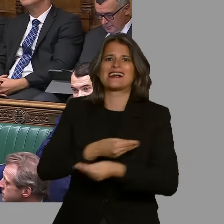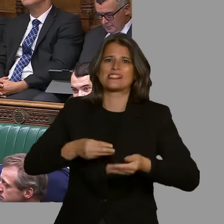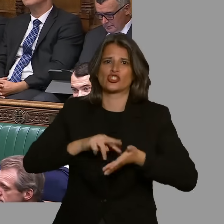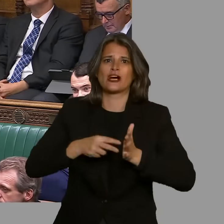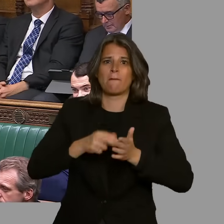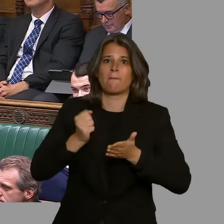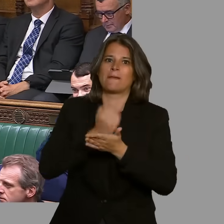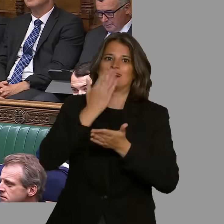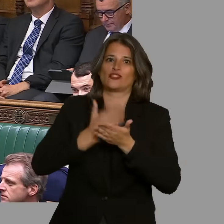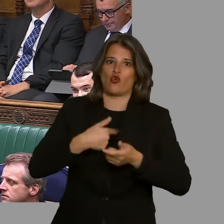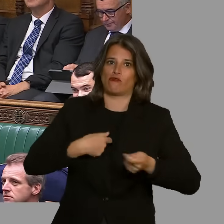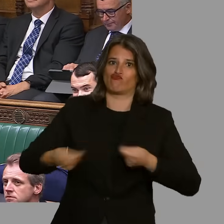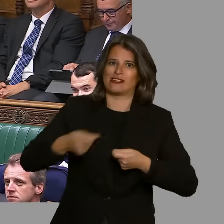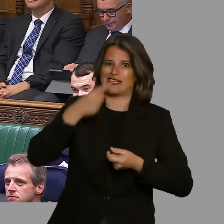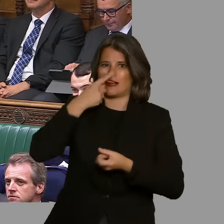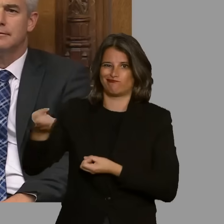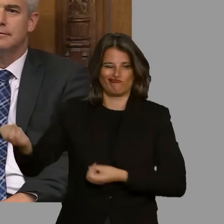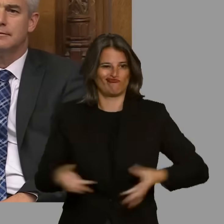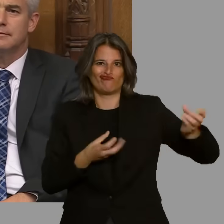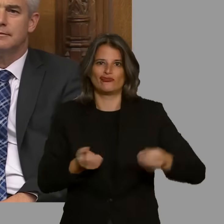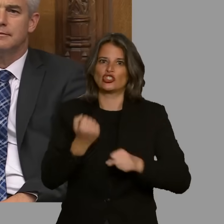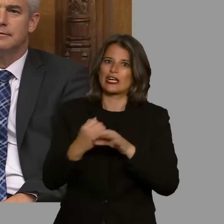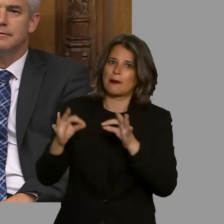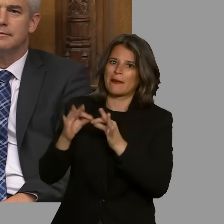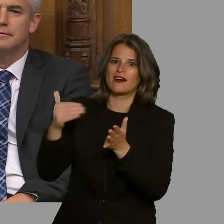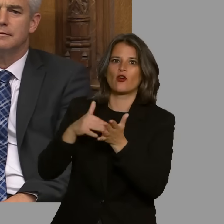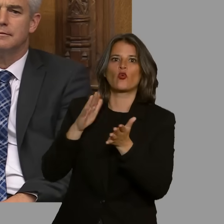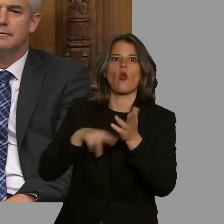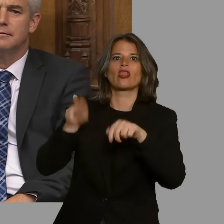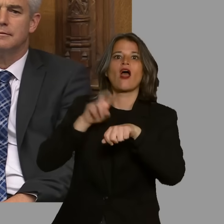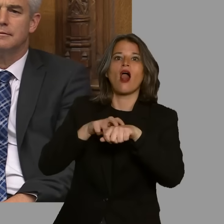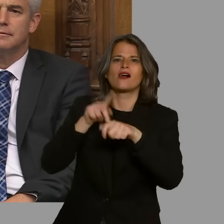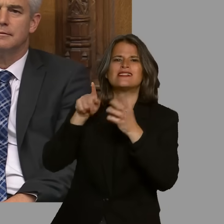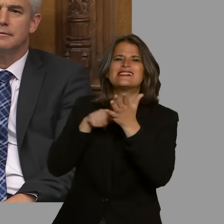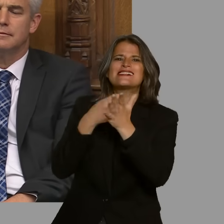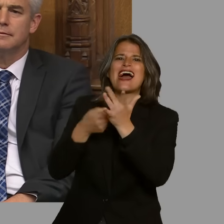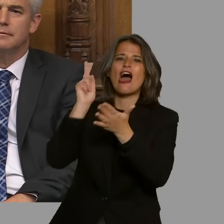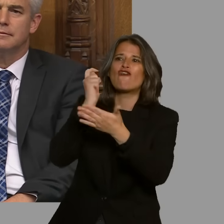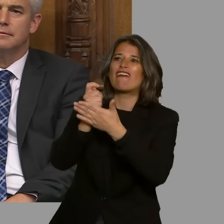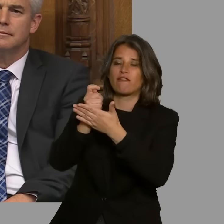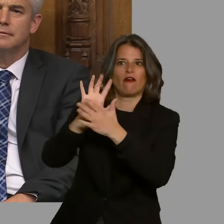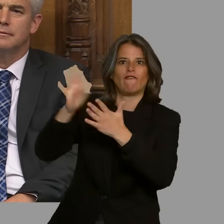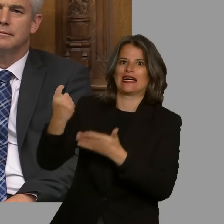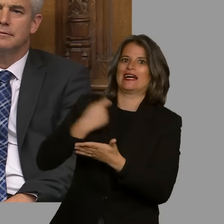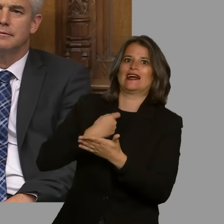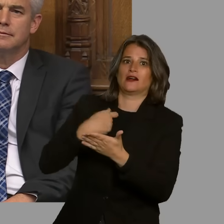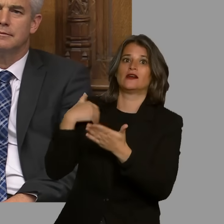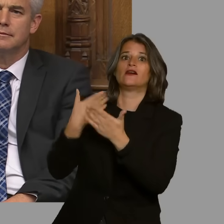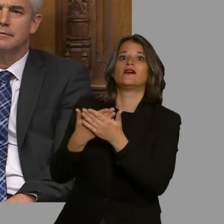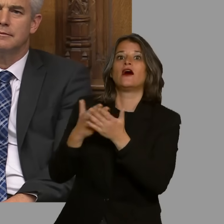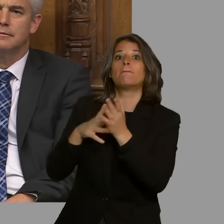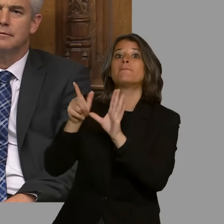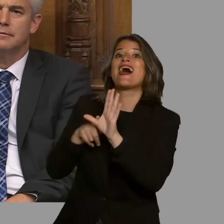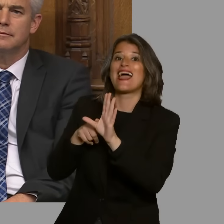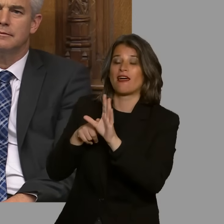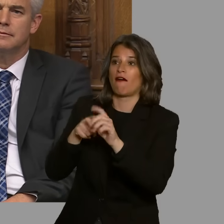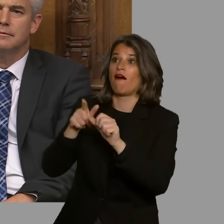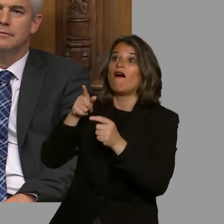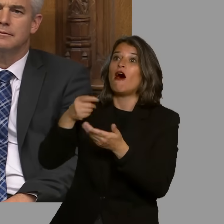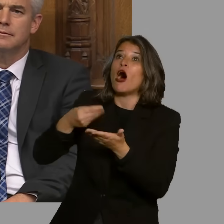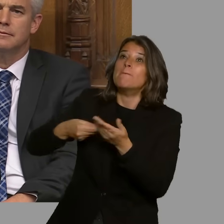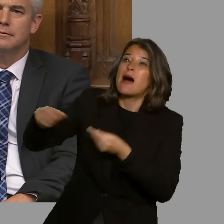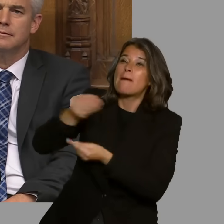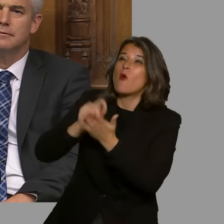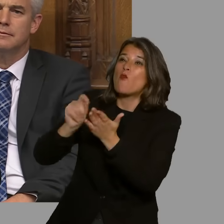It is a disgrace that the Safeguarding the Union provisions severely restrict trade between Great